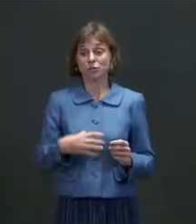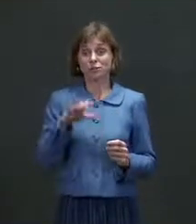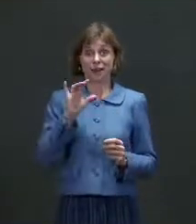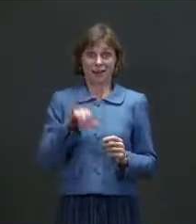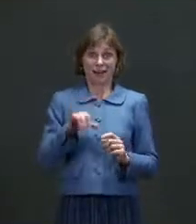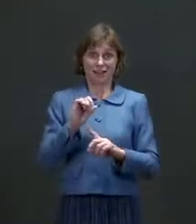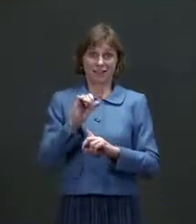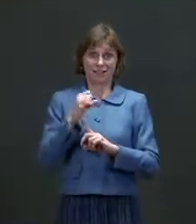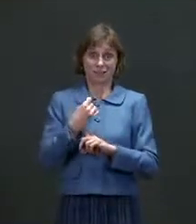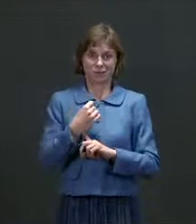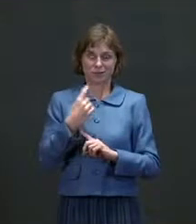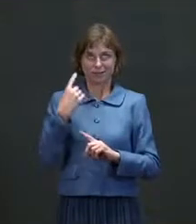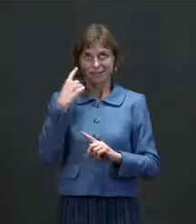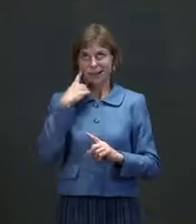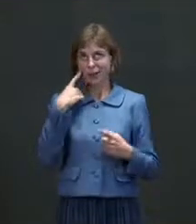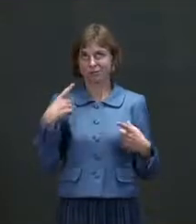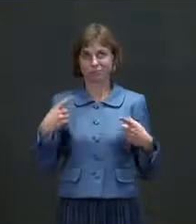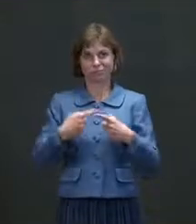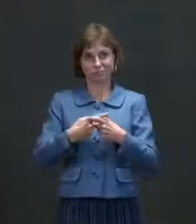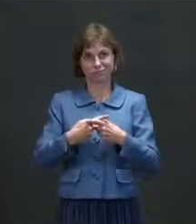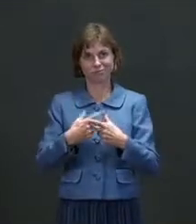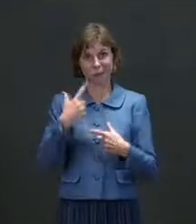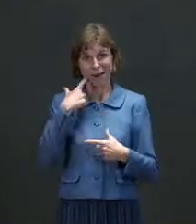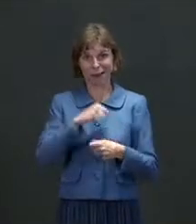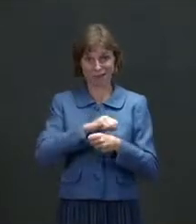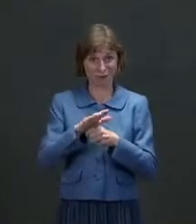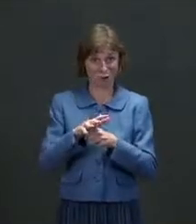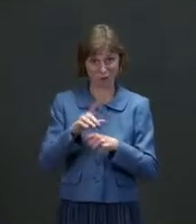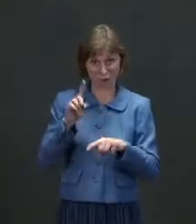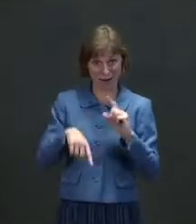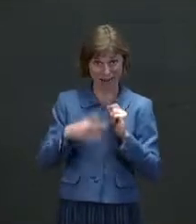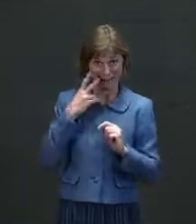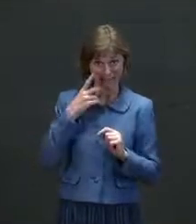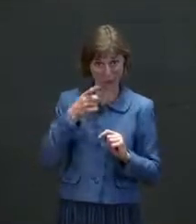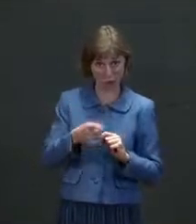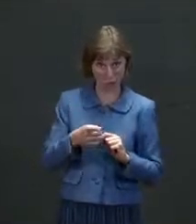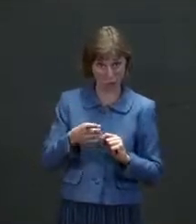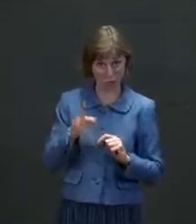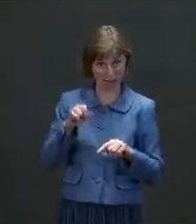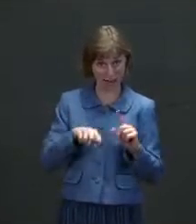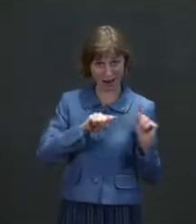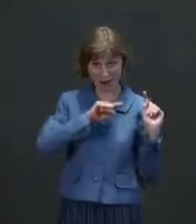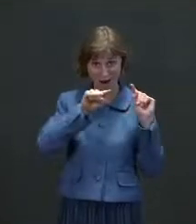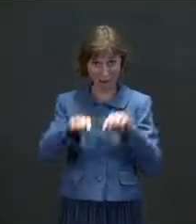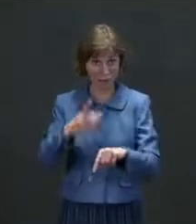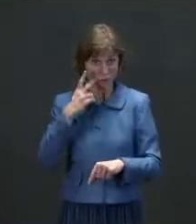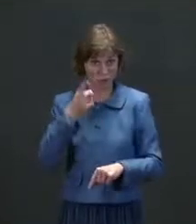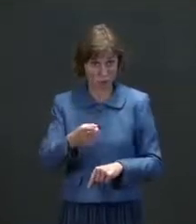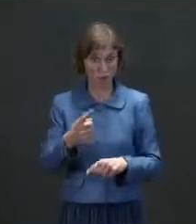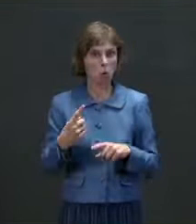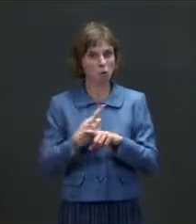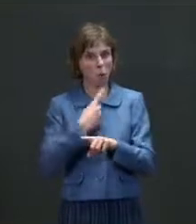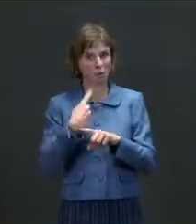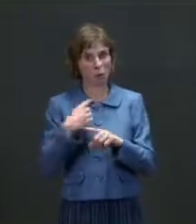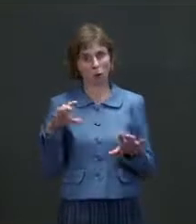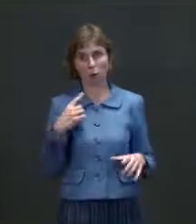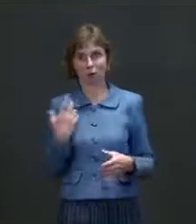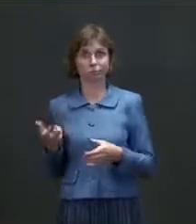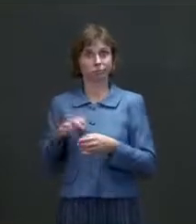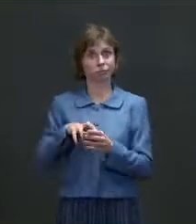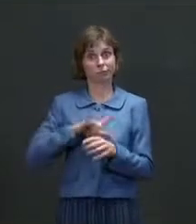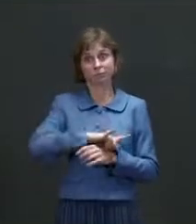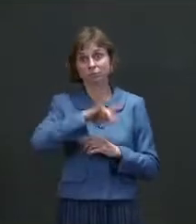it's counterintuitive, because of COVID, we can't see you, come and see you, which we ordinarily be doing, getting on a plane and coming out and